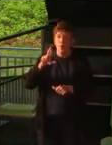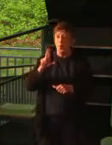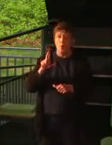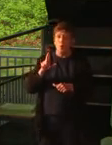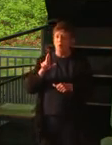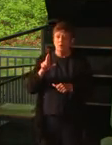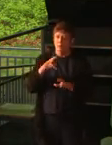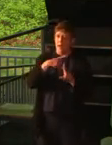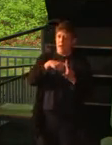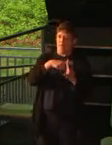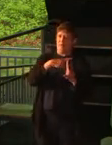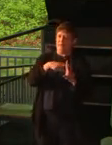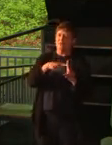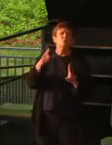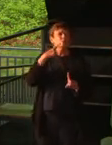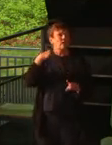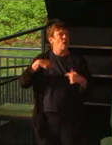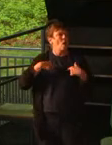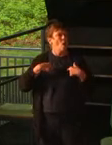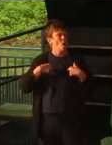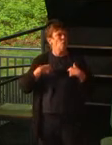do.